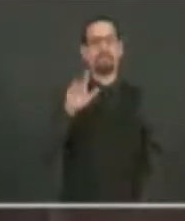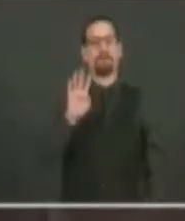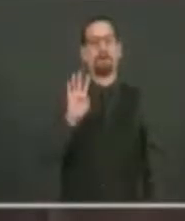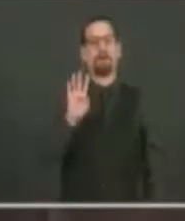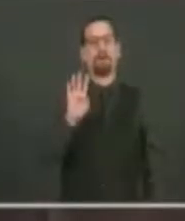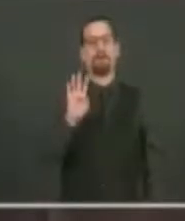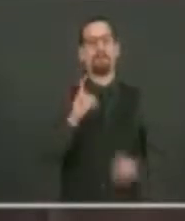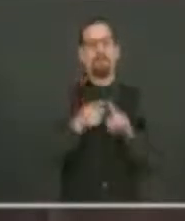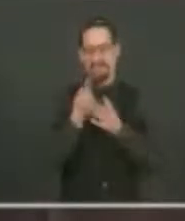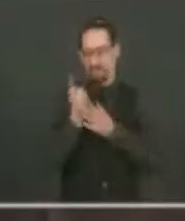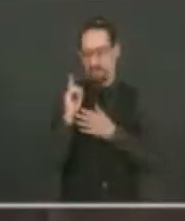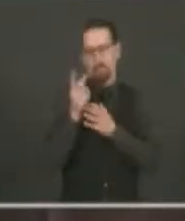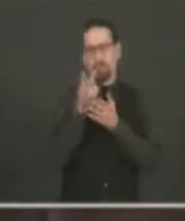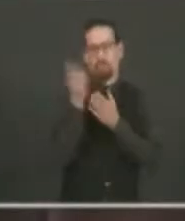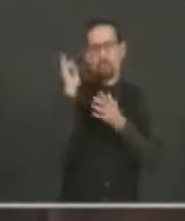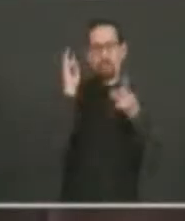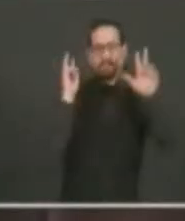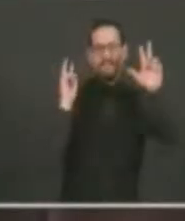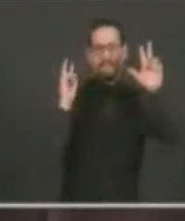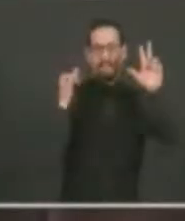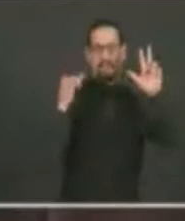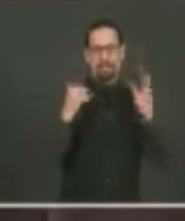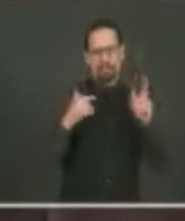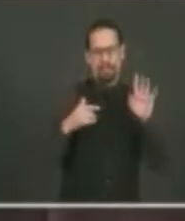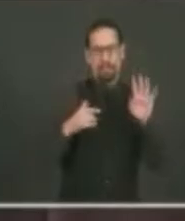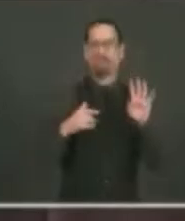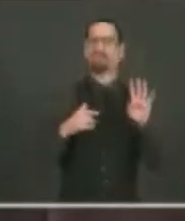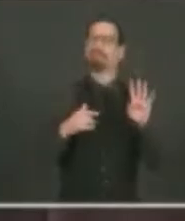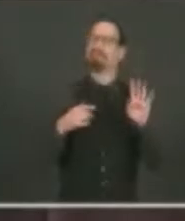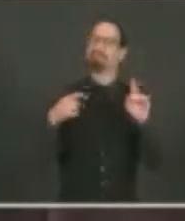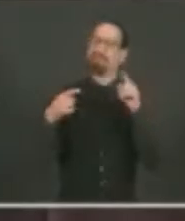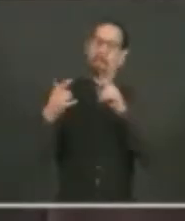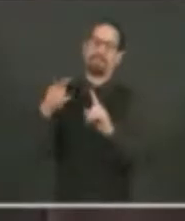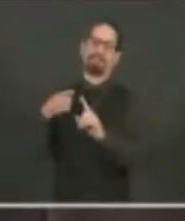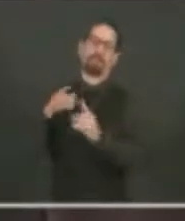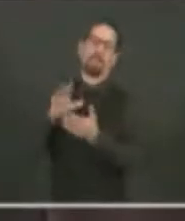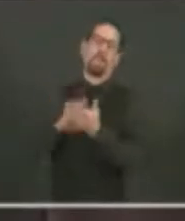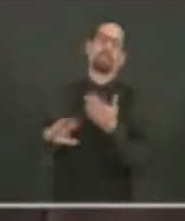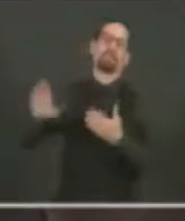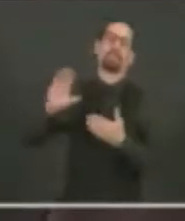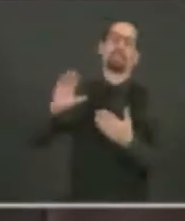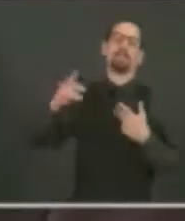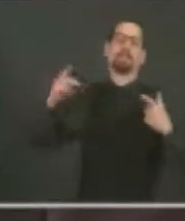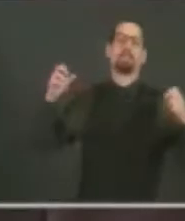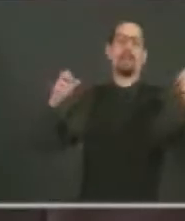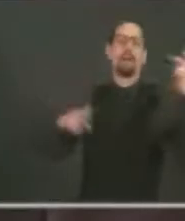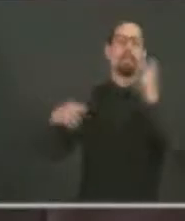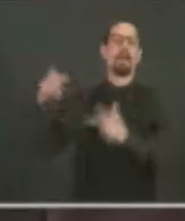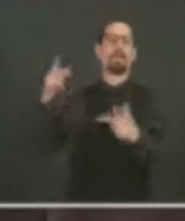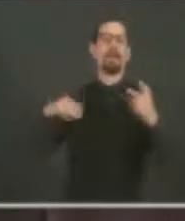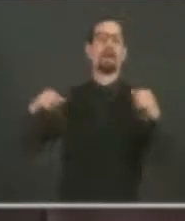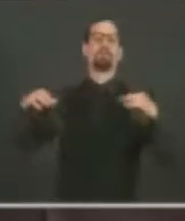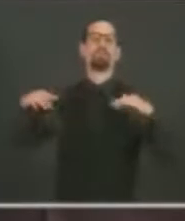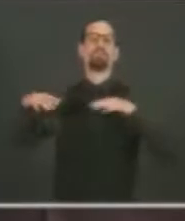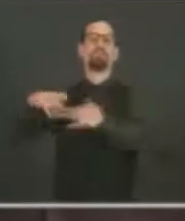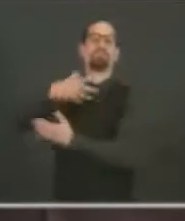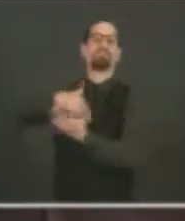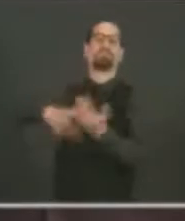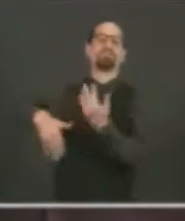students are hearing that and recognize how their actions can contribute to these